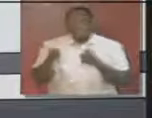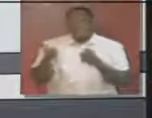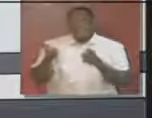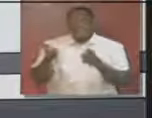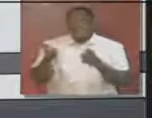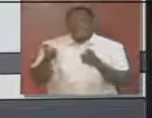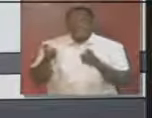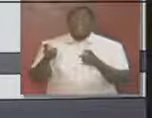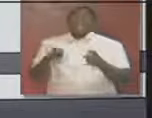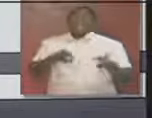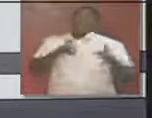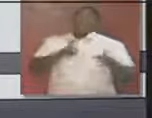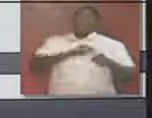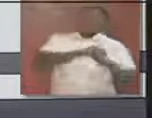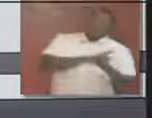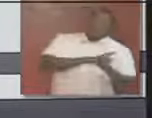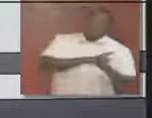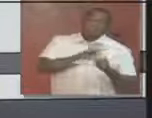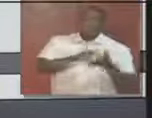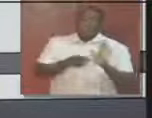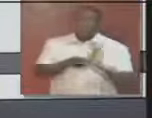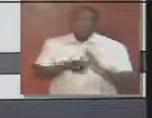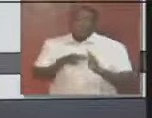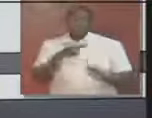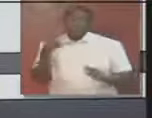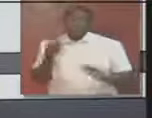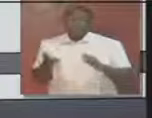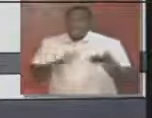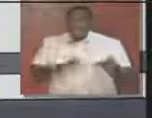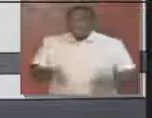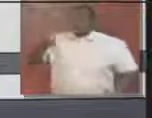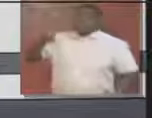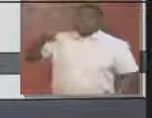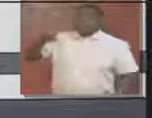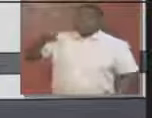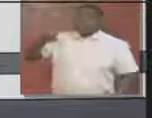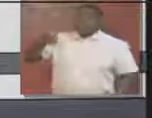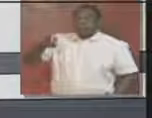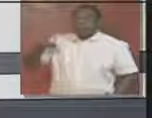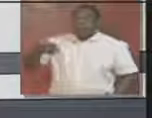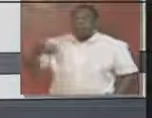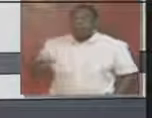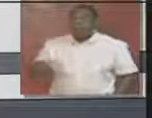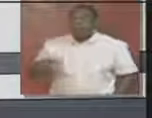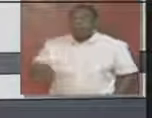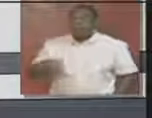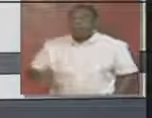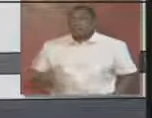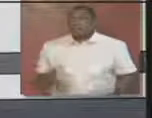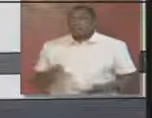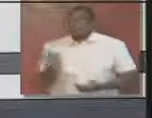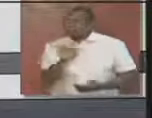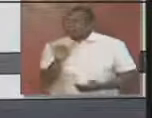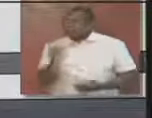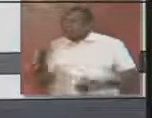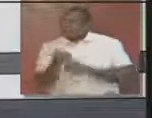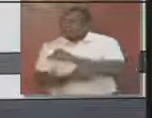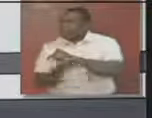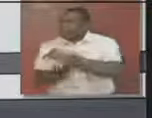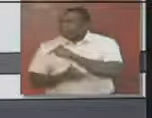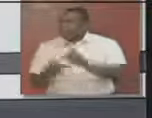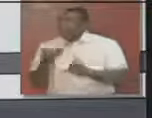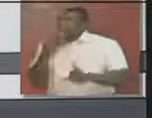figures which have been determined in large countries with good data collection and so